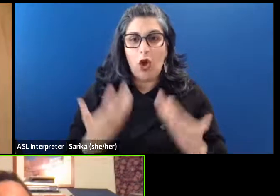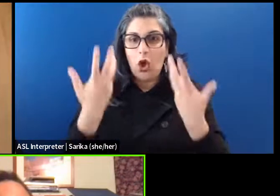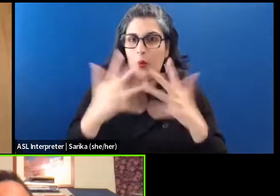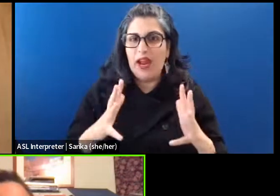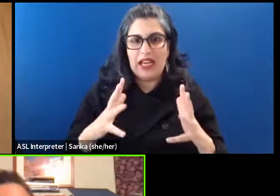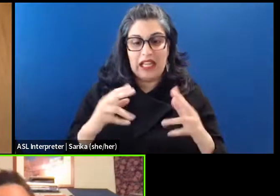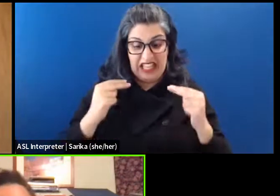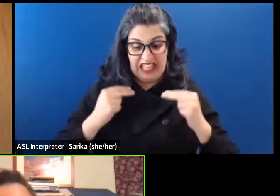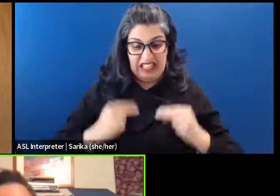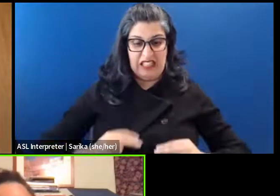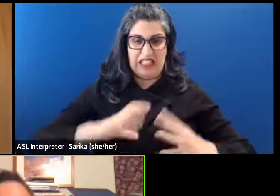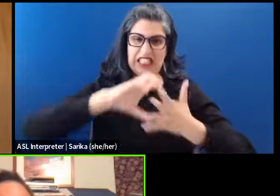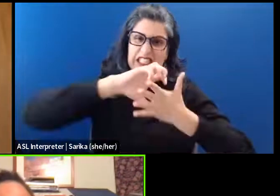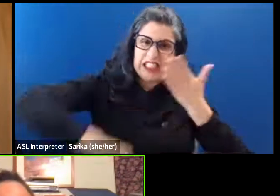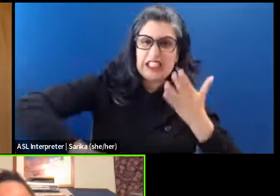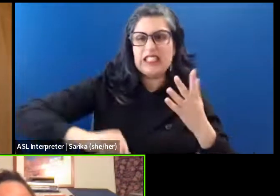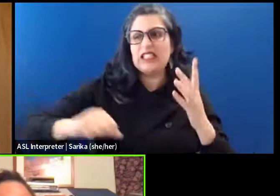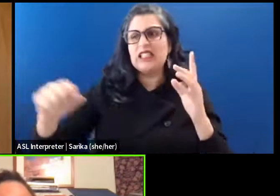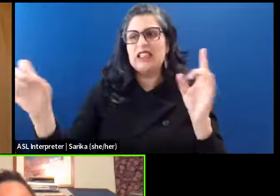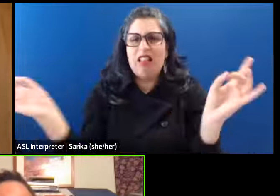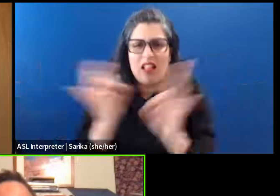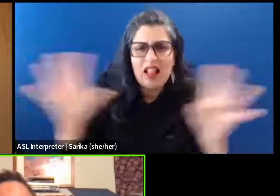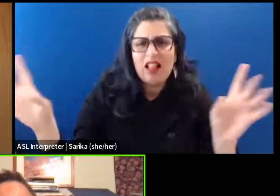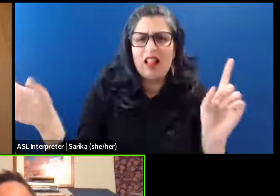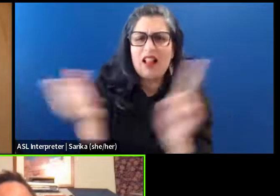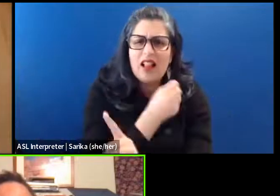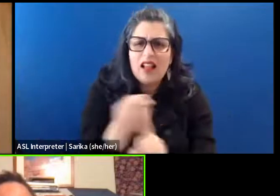dehumanized and attacked. And